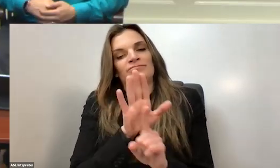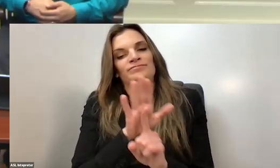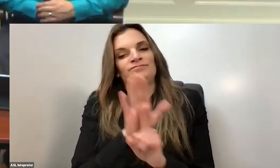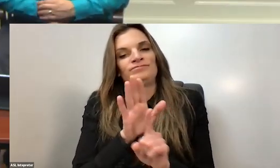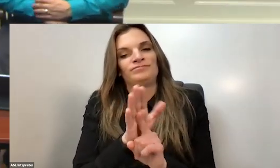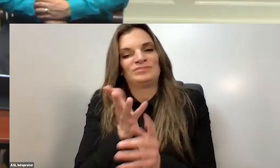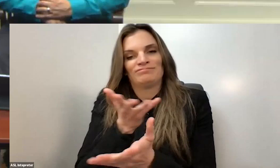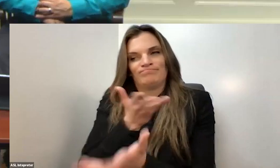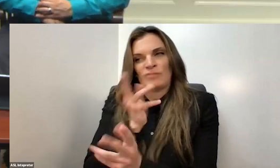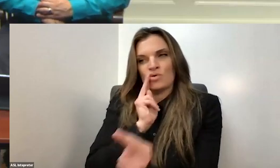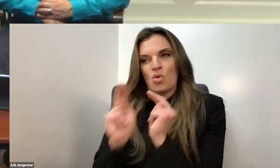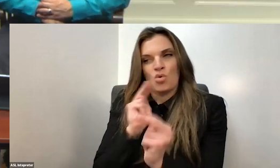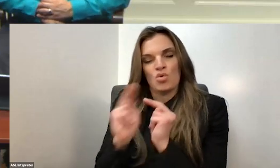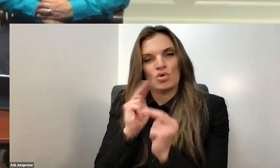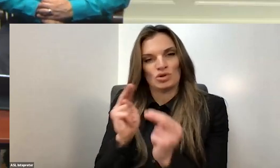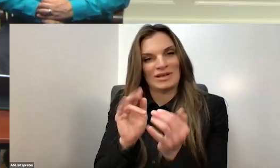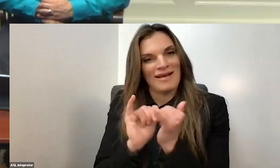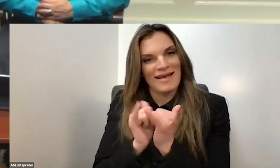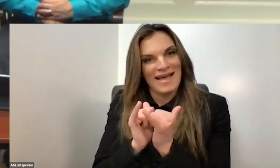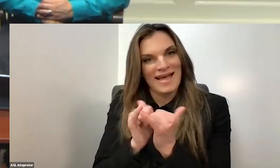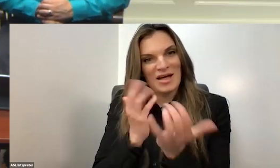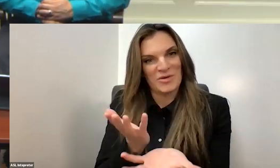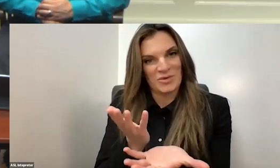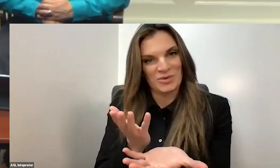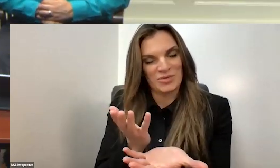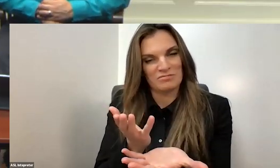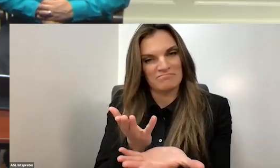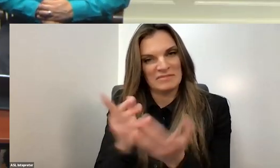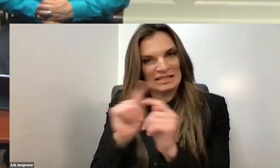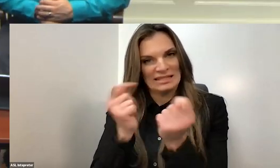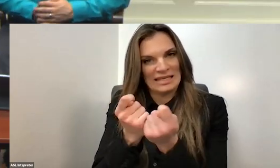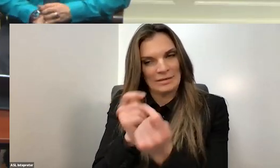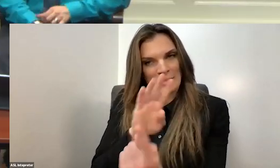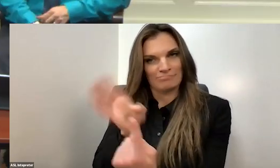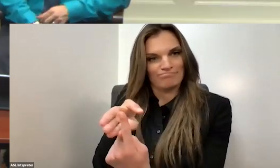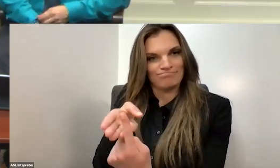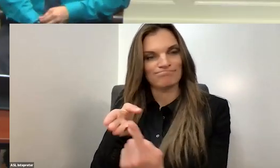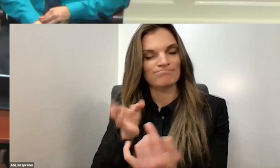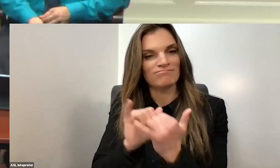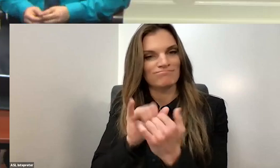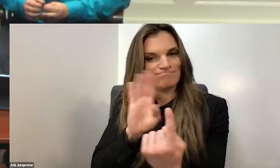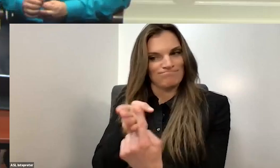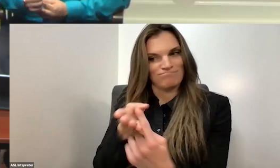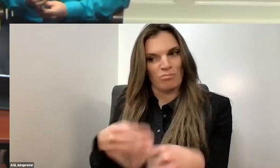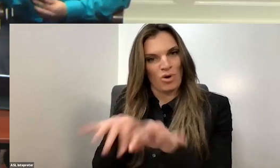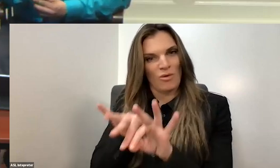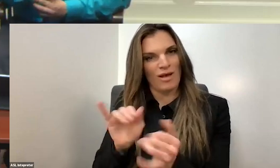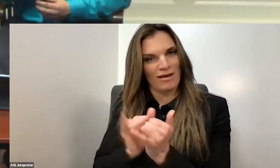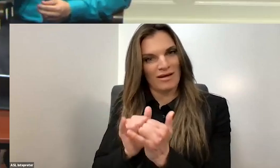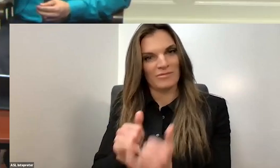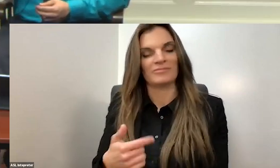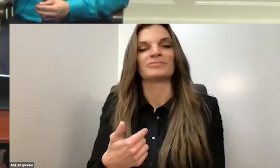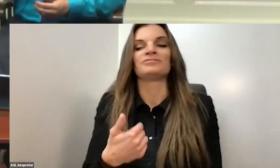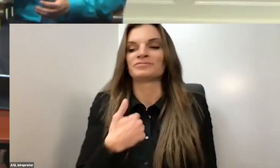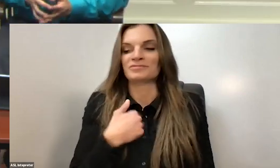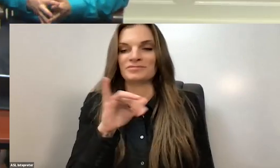negotiations, I guess, right, with the teams and making sure that is a priority. Right, and as I